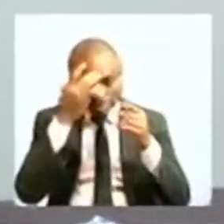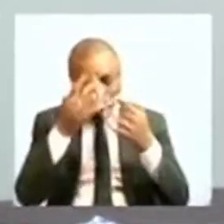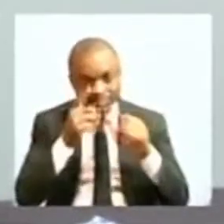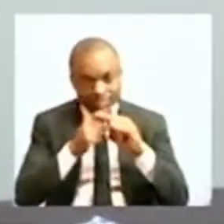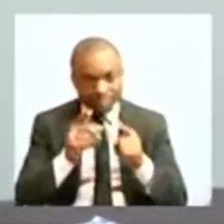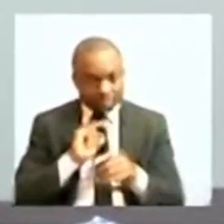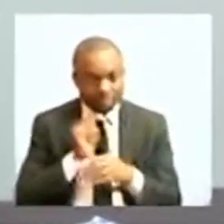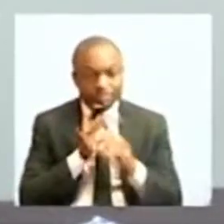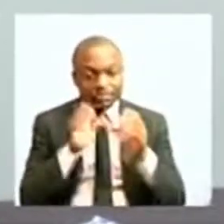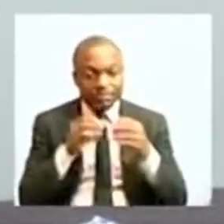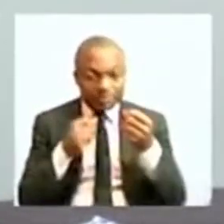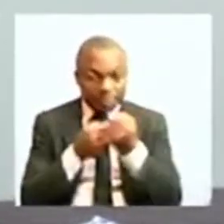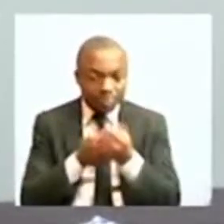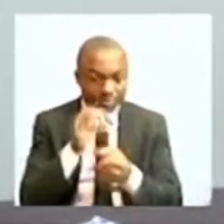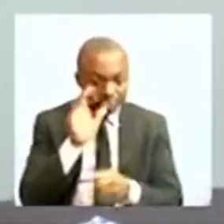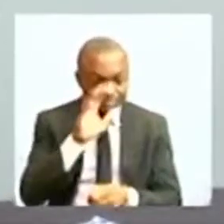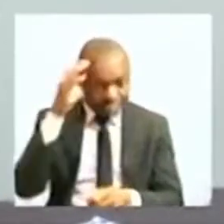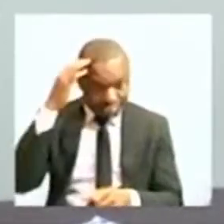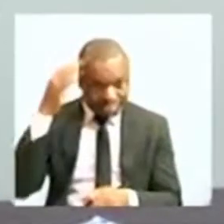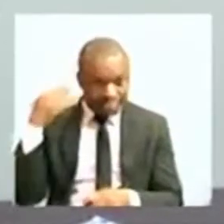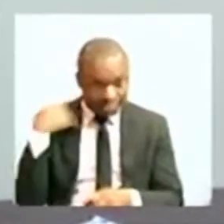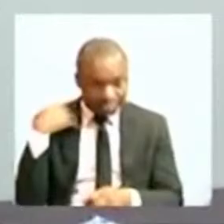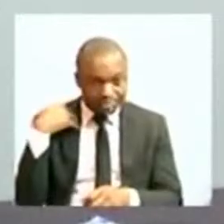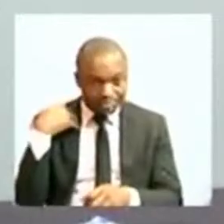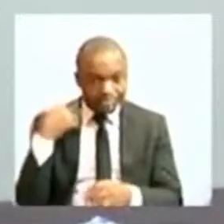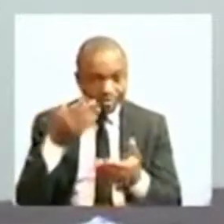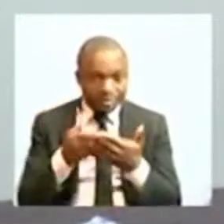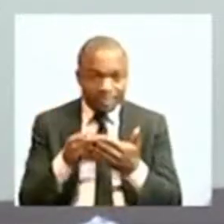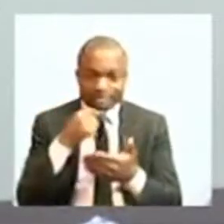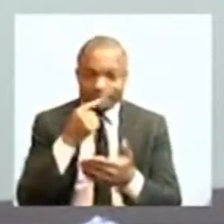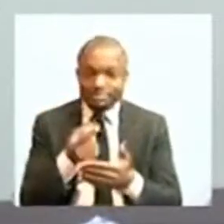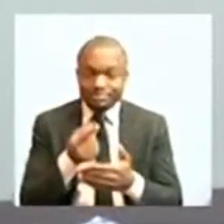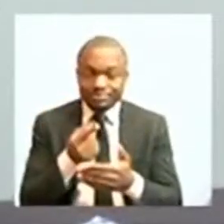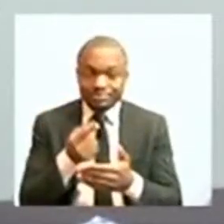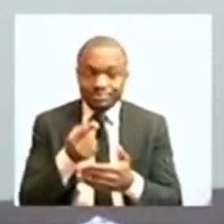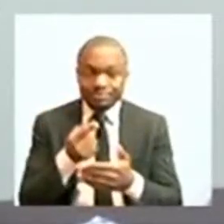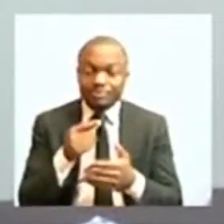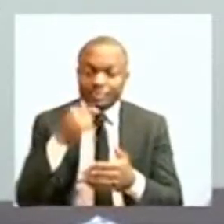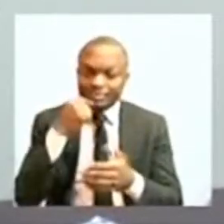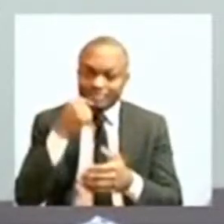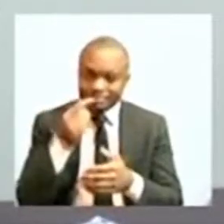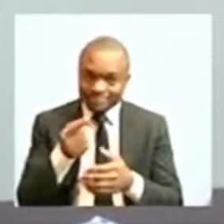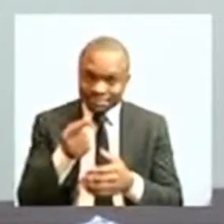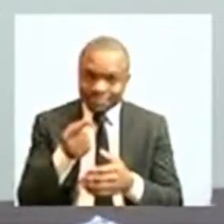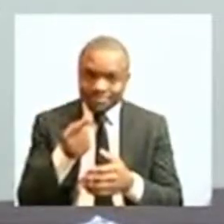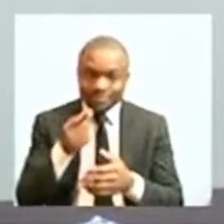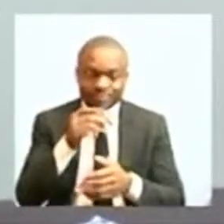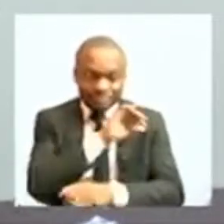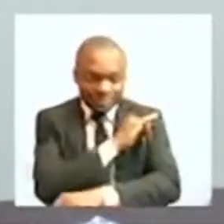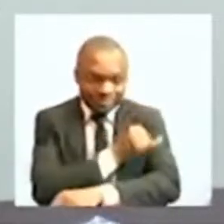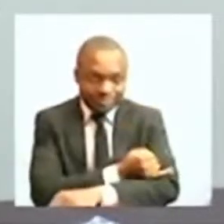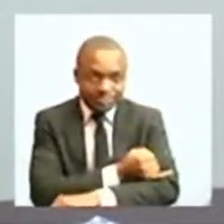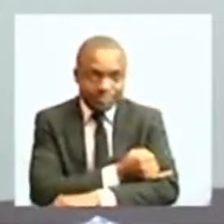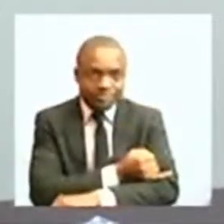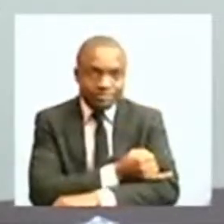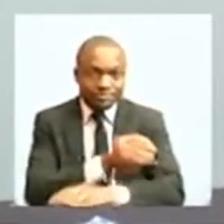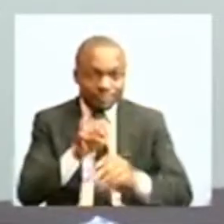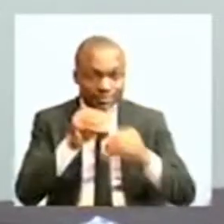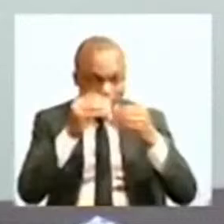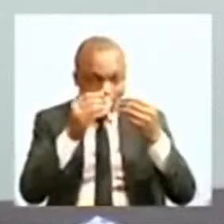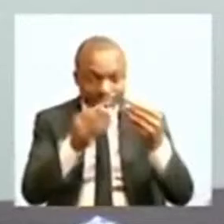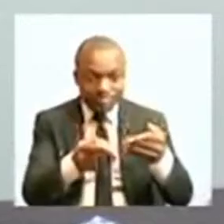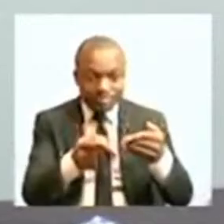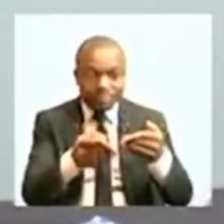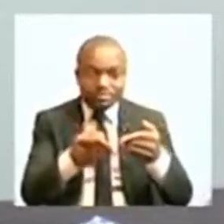happy. We shall support your office as usual. With this said, I want to say the immunity that was earlier conferred on you